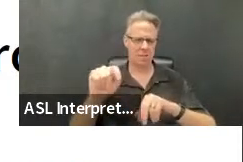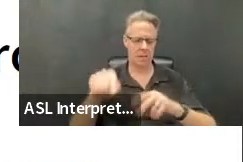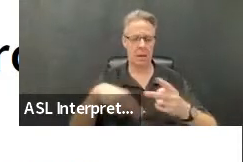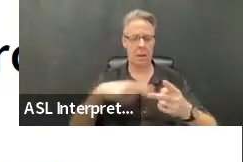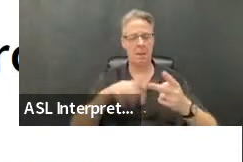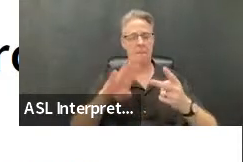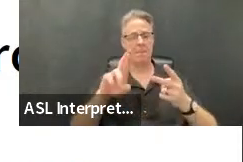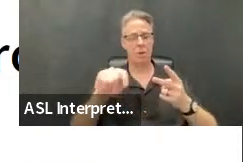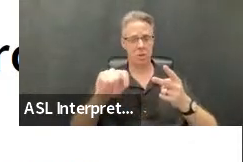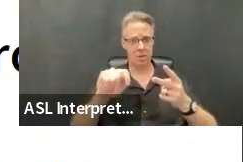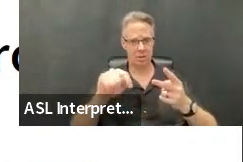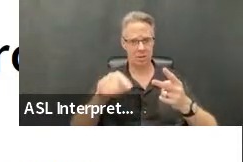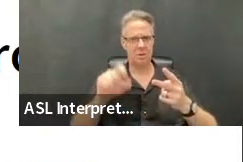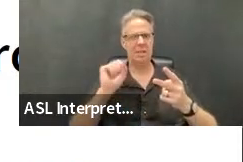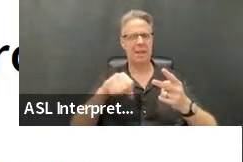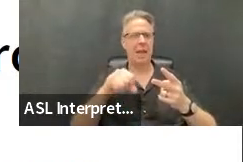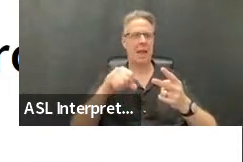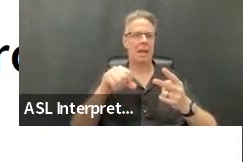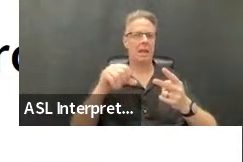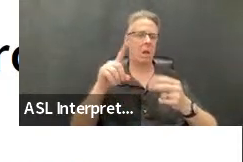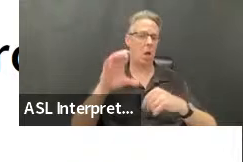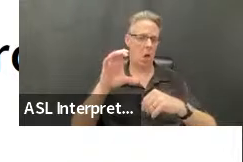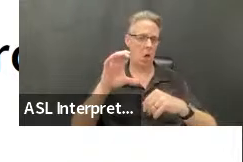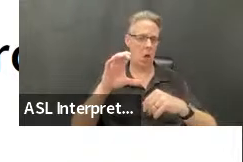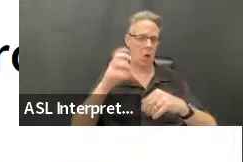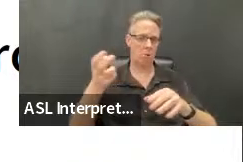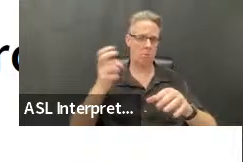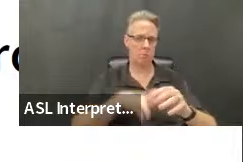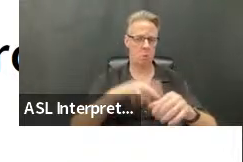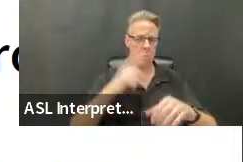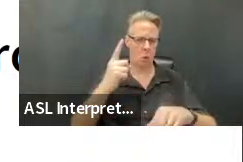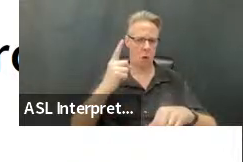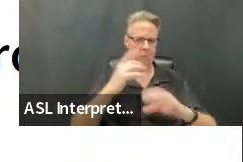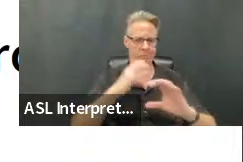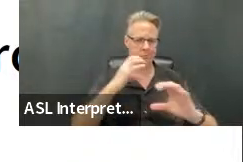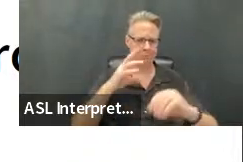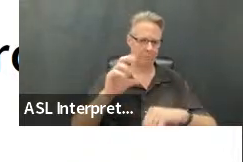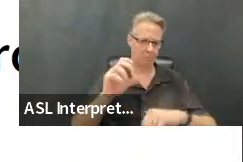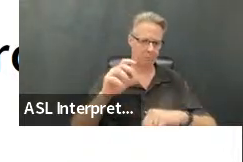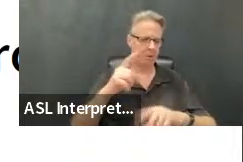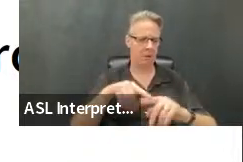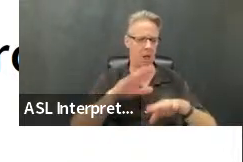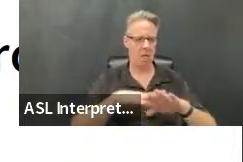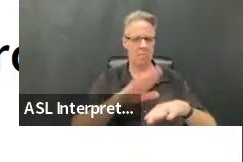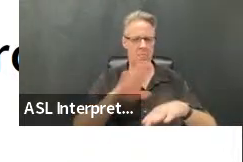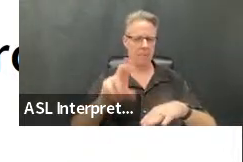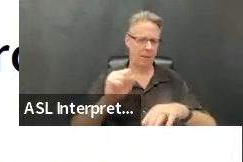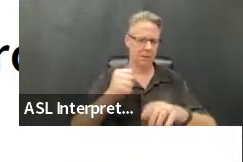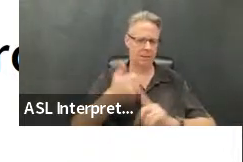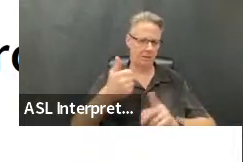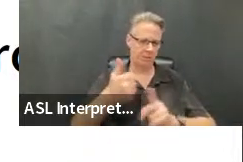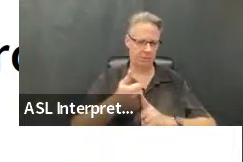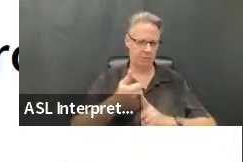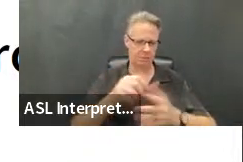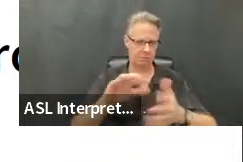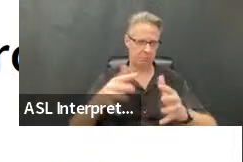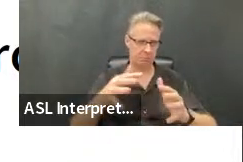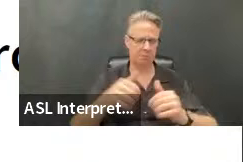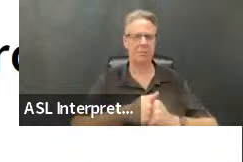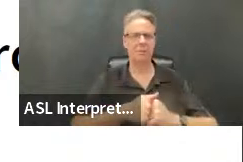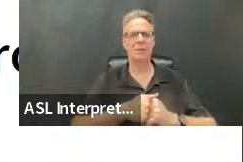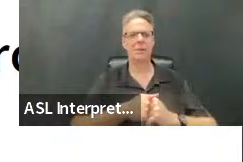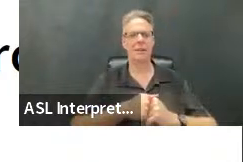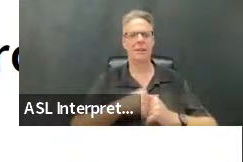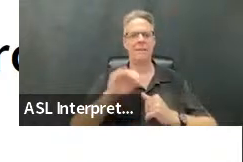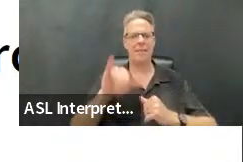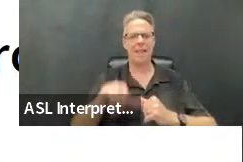the assumption is that you could carry up to 100 passengers, depending sort of on the configuration of the bus itself. And so that's one of the things